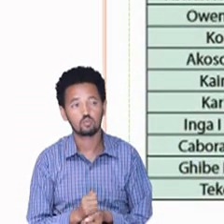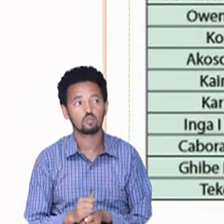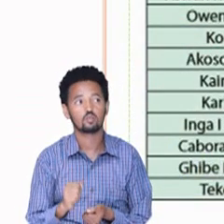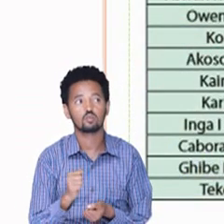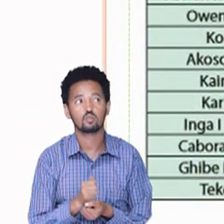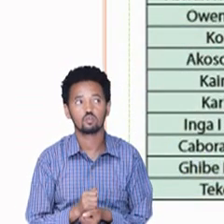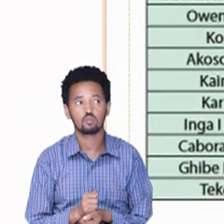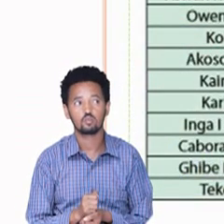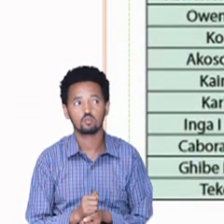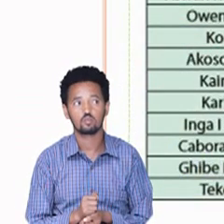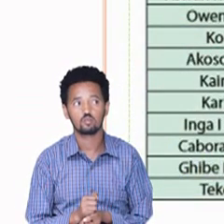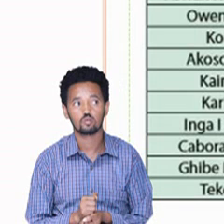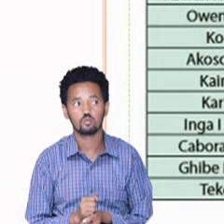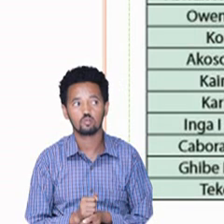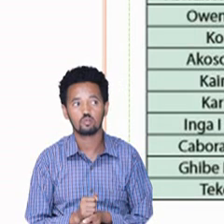Africa.